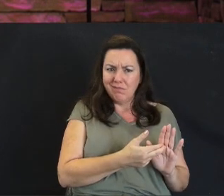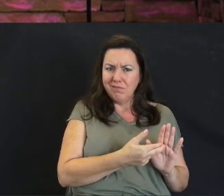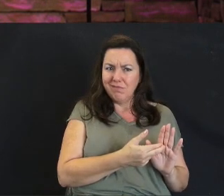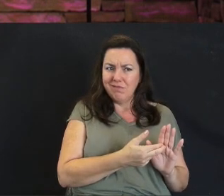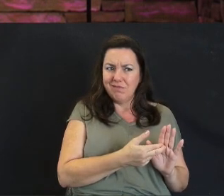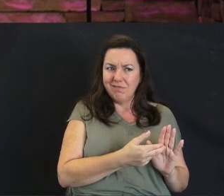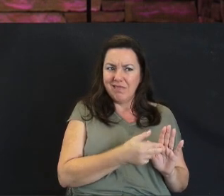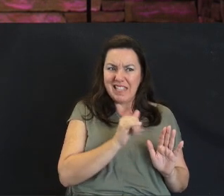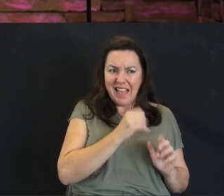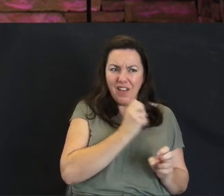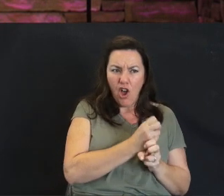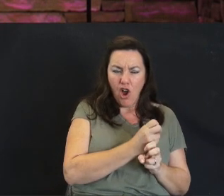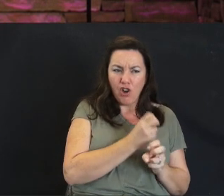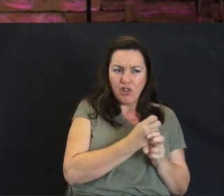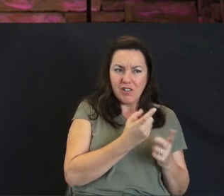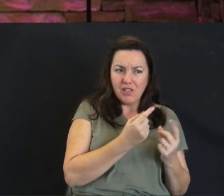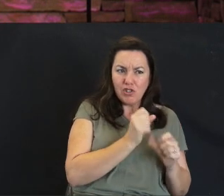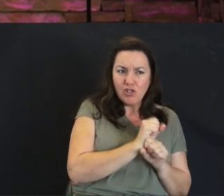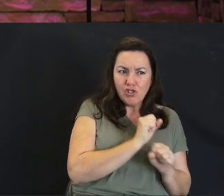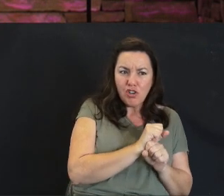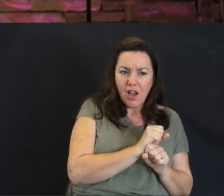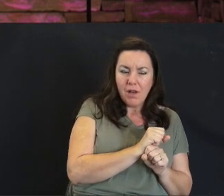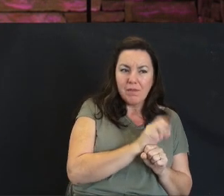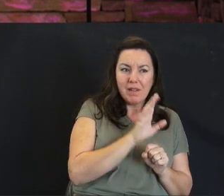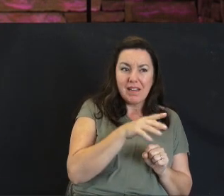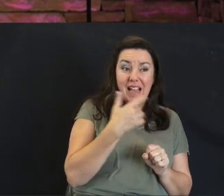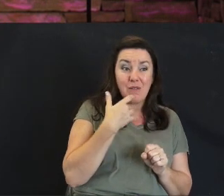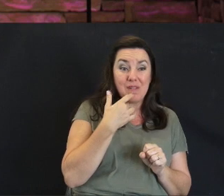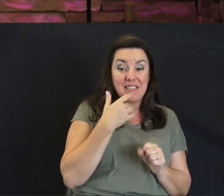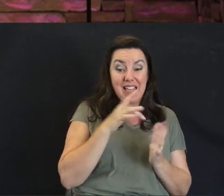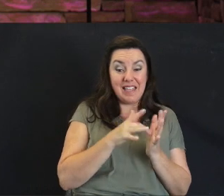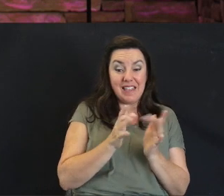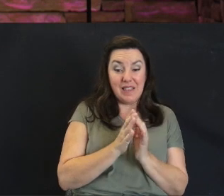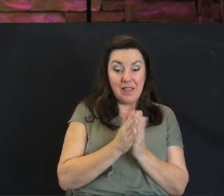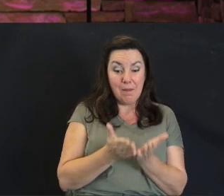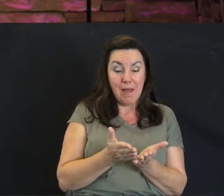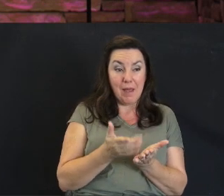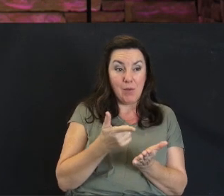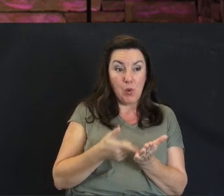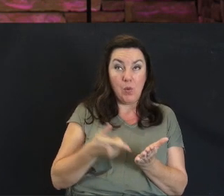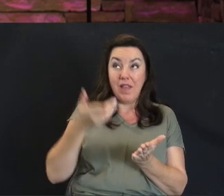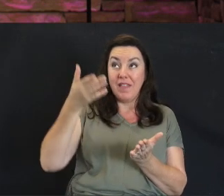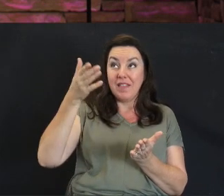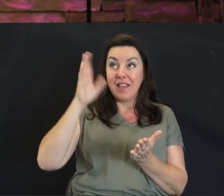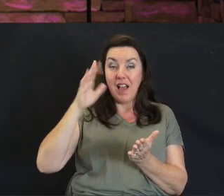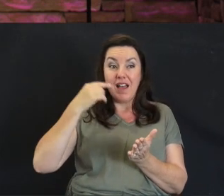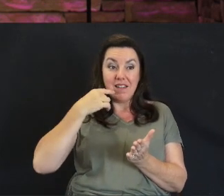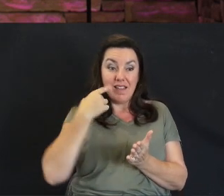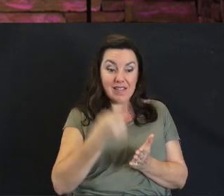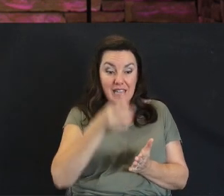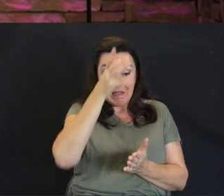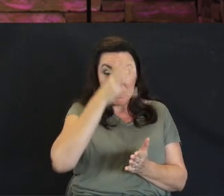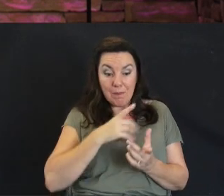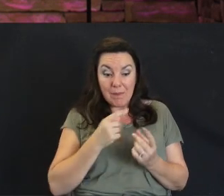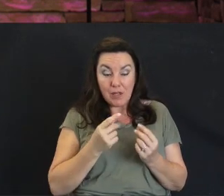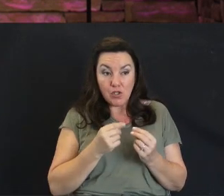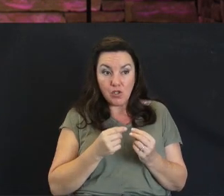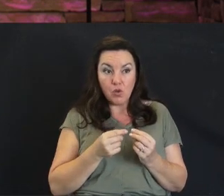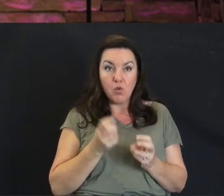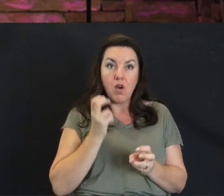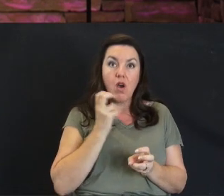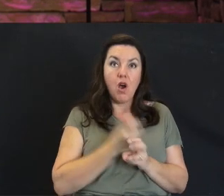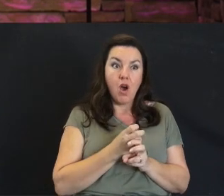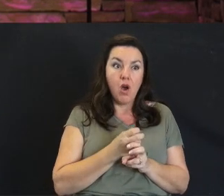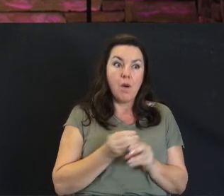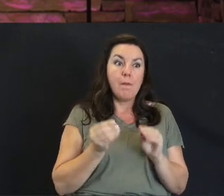You heard me right I would argue That the Bible What the Bible calls men to do In the marriage relationship Is far more humbling Far more